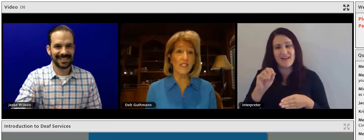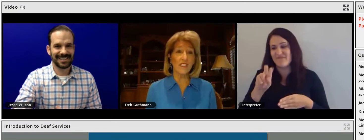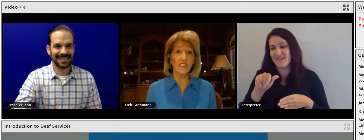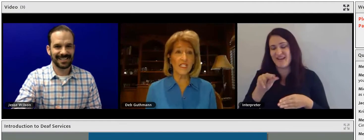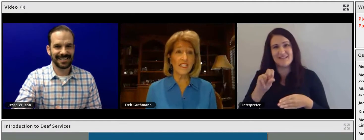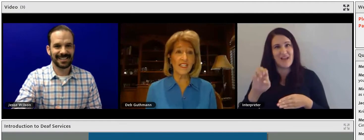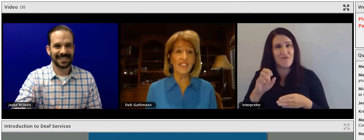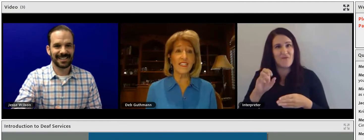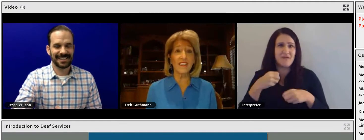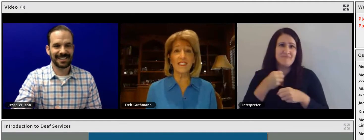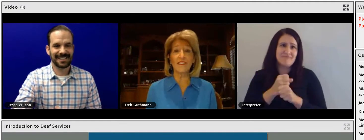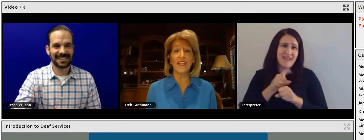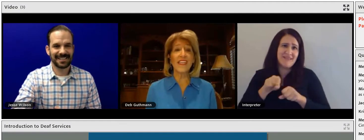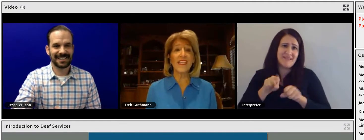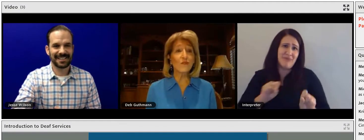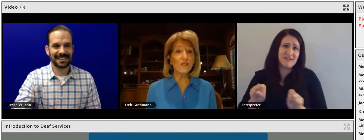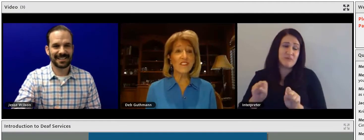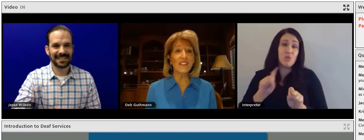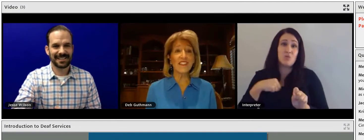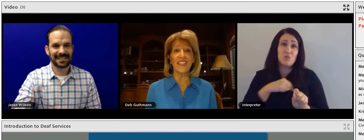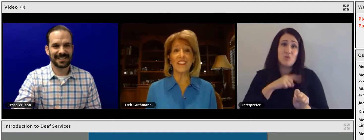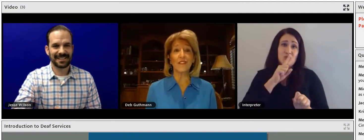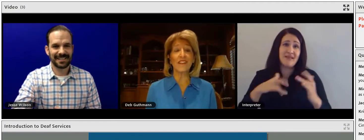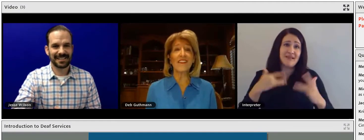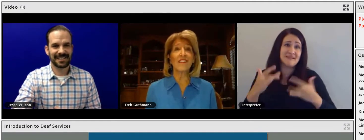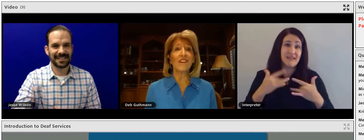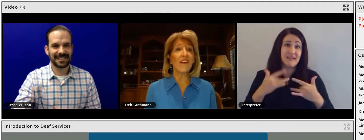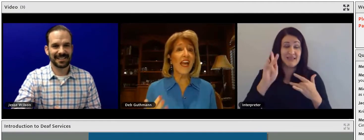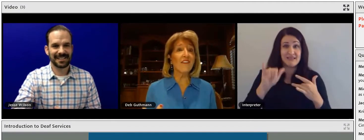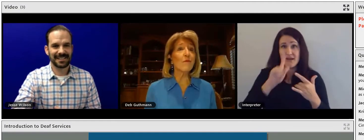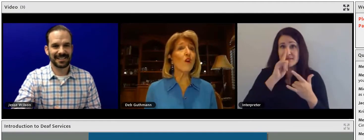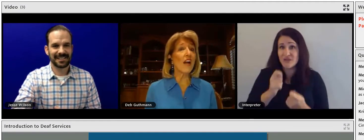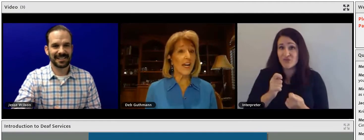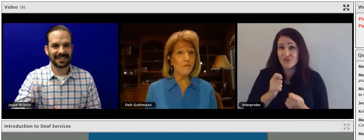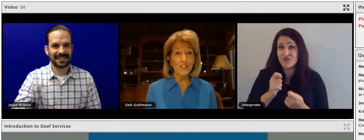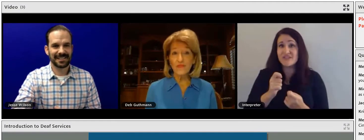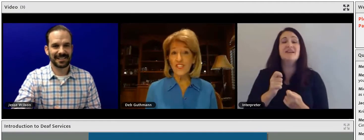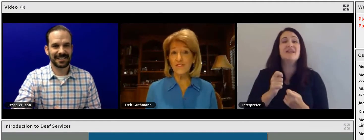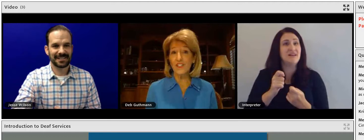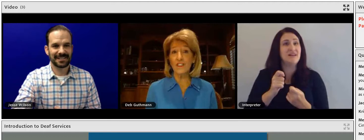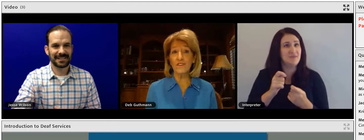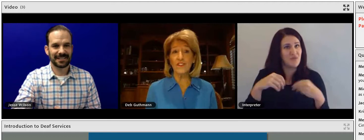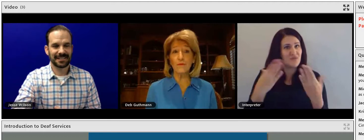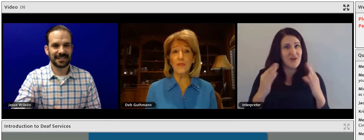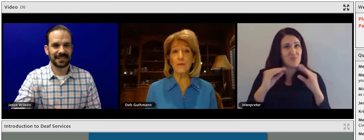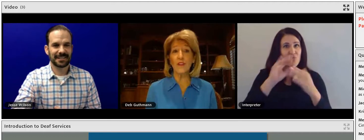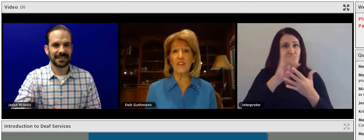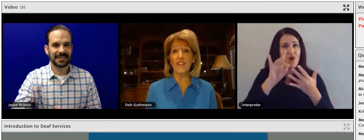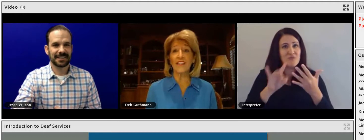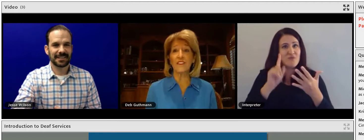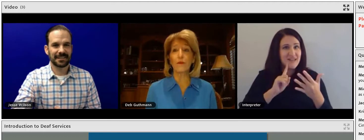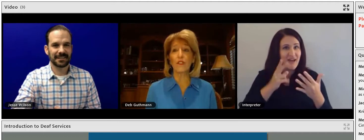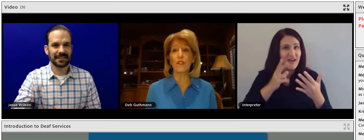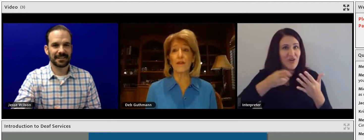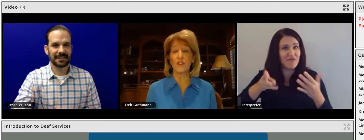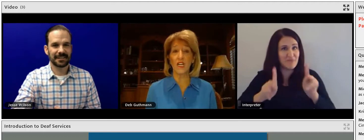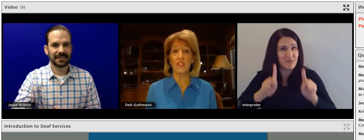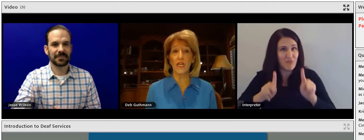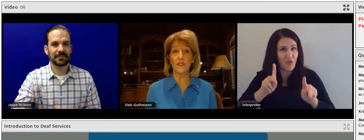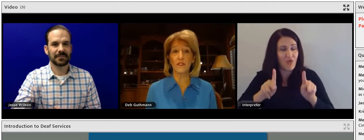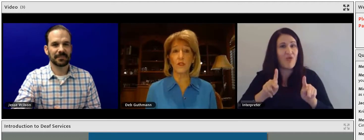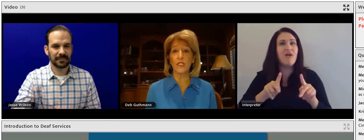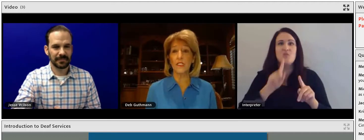possible. We're so excited that Kentucky is interested in having more options for deaf and hard of hearing people,